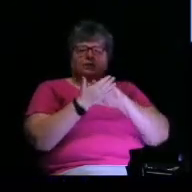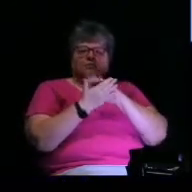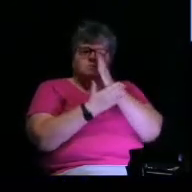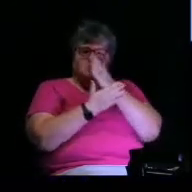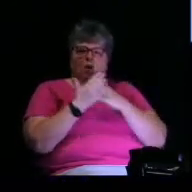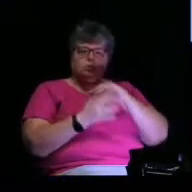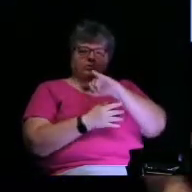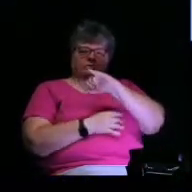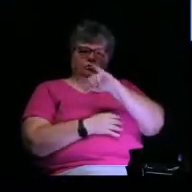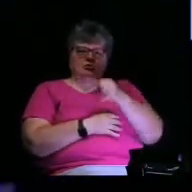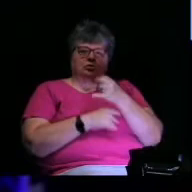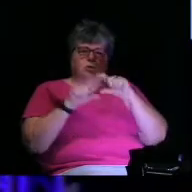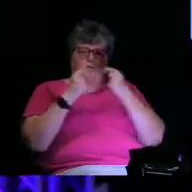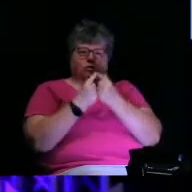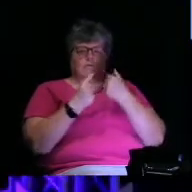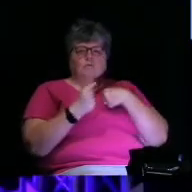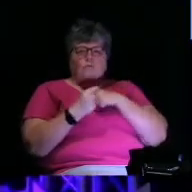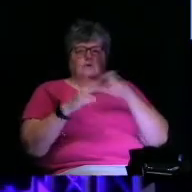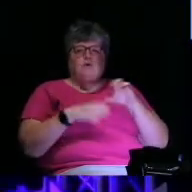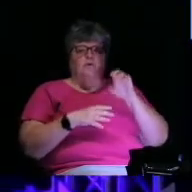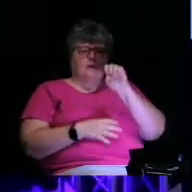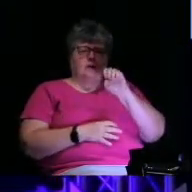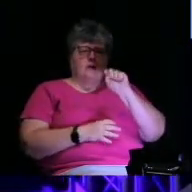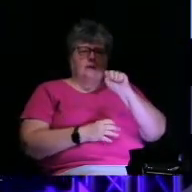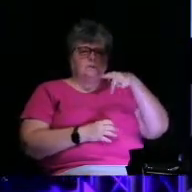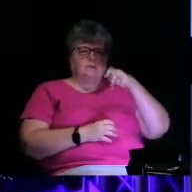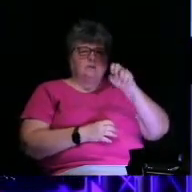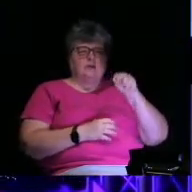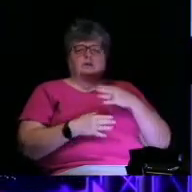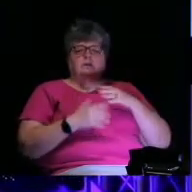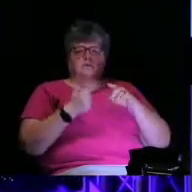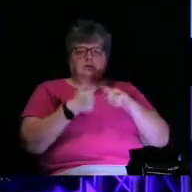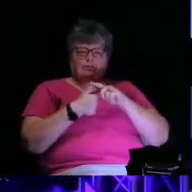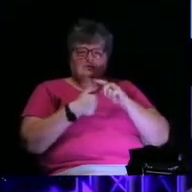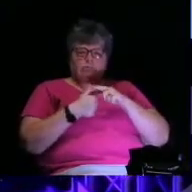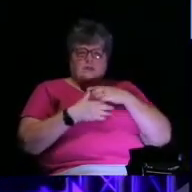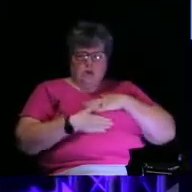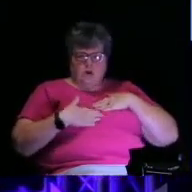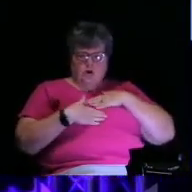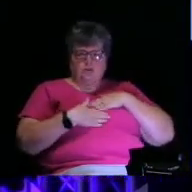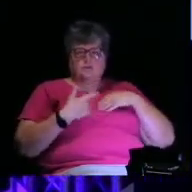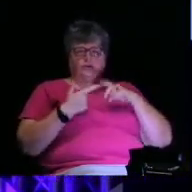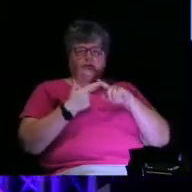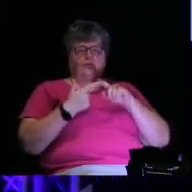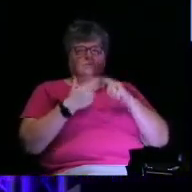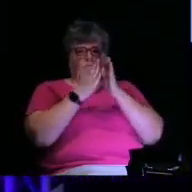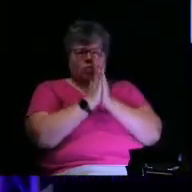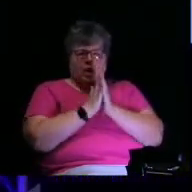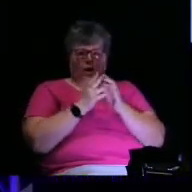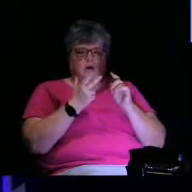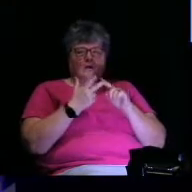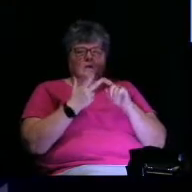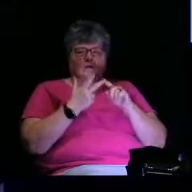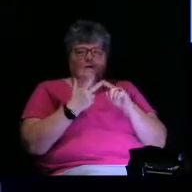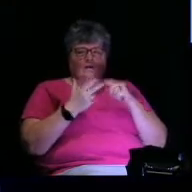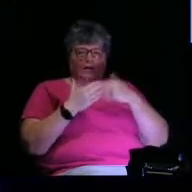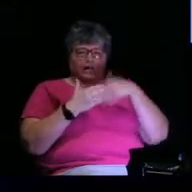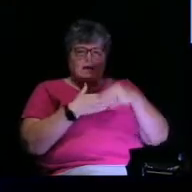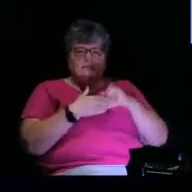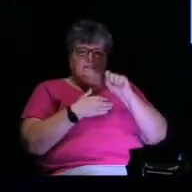our journey groups, we do ESPN. We do encouragement, scripture, prayer, and then a next step, okay? And so there's lots of incredible opportunities out there,